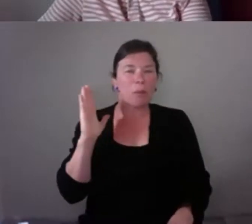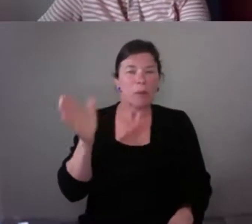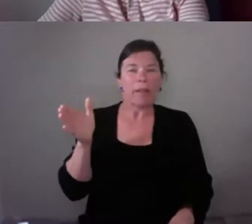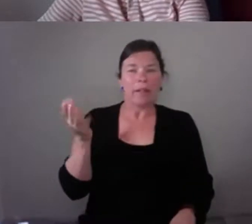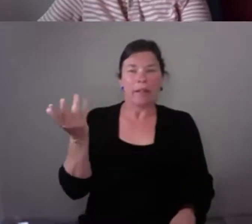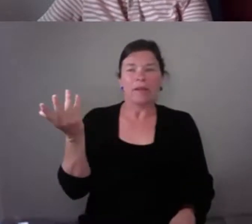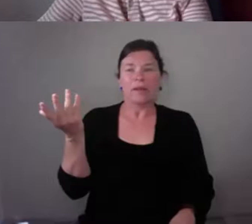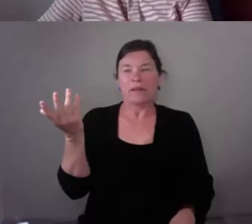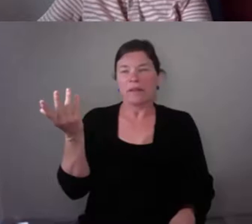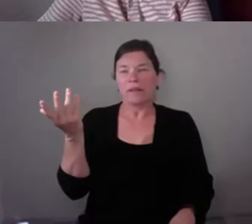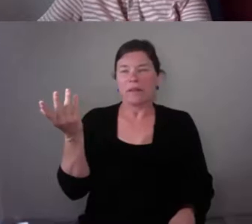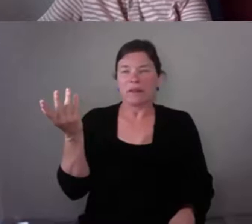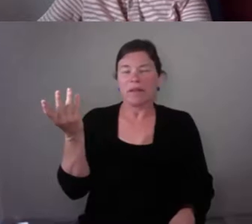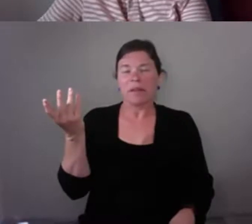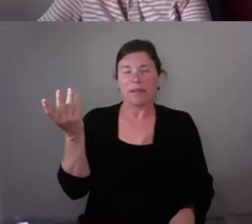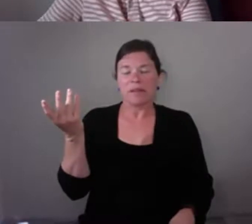will will like be